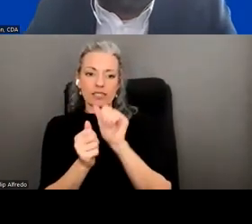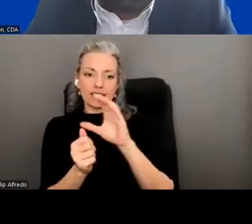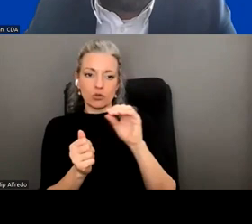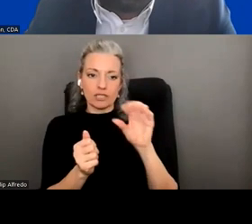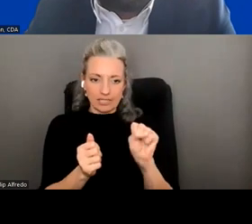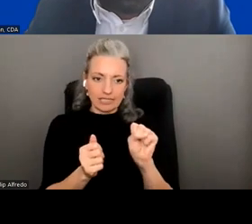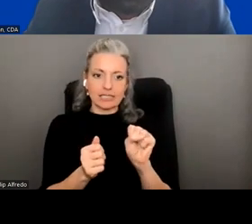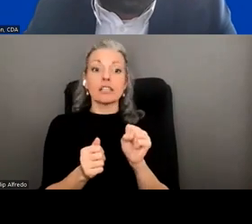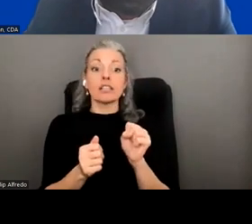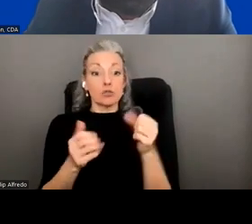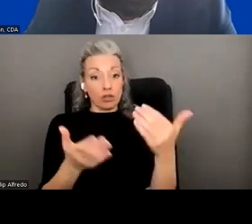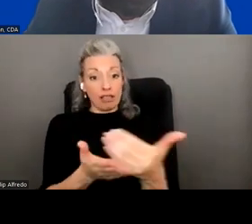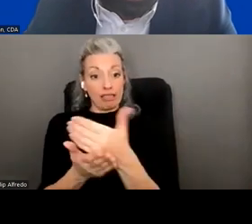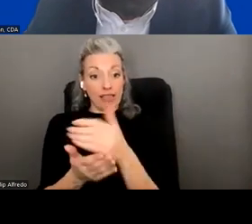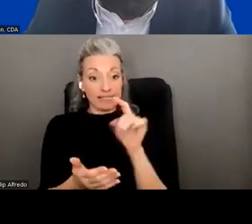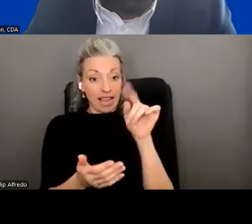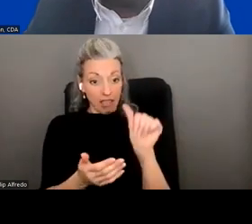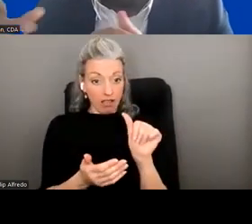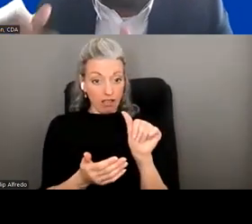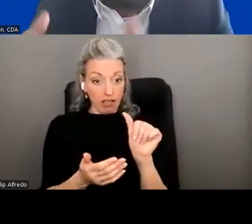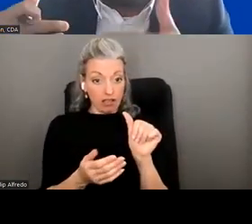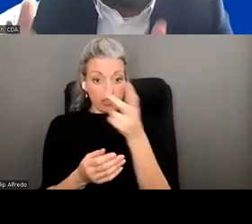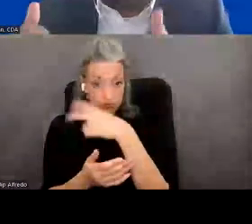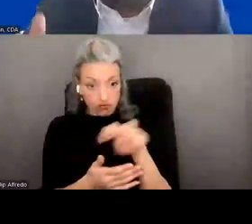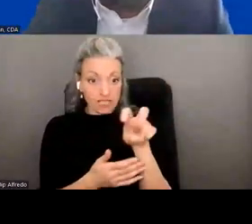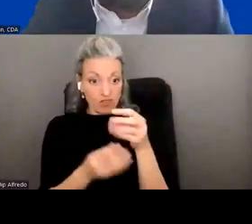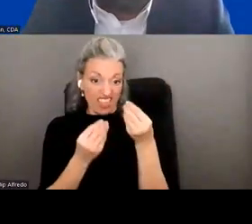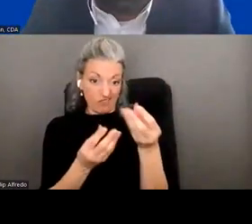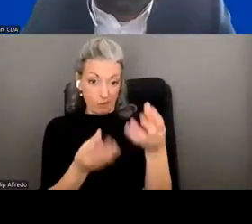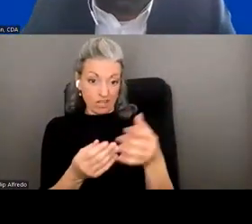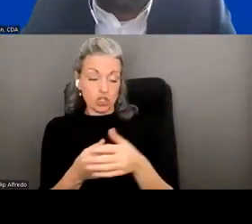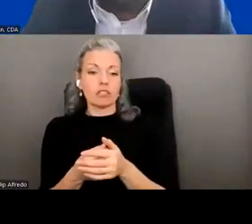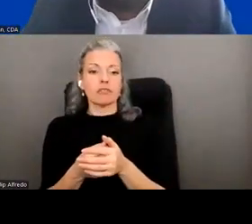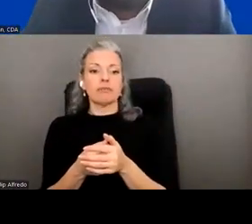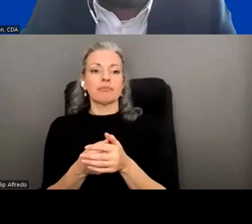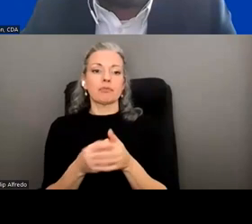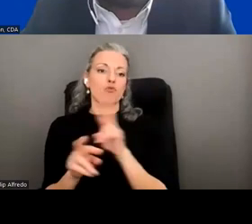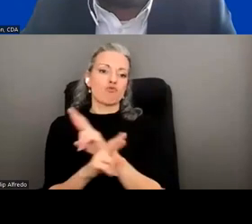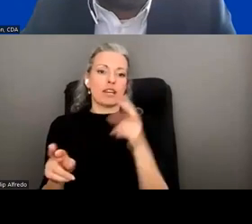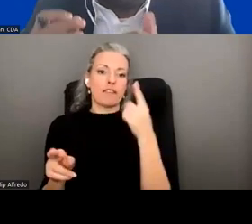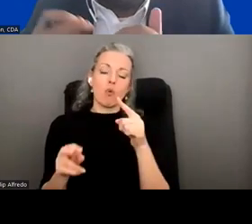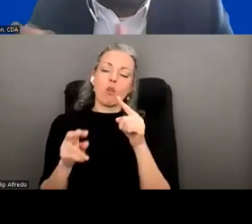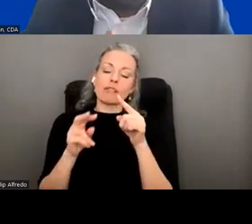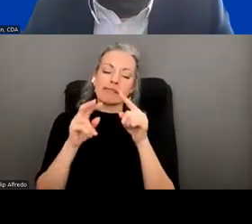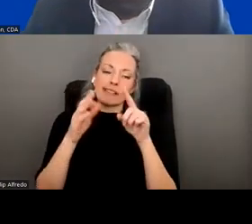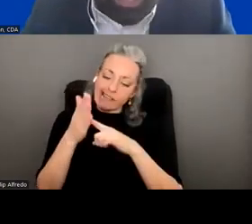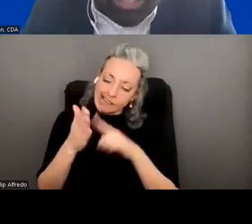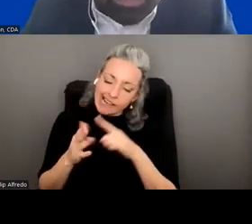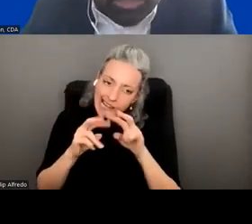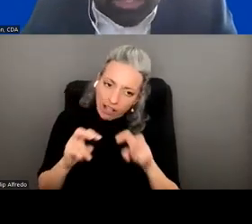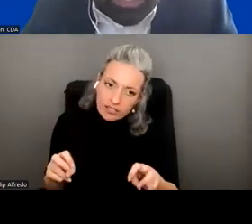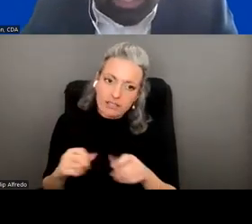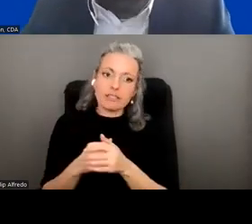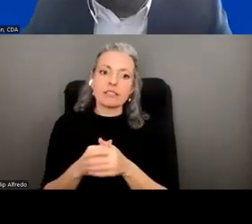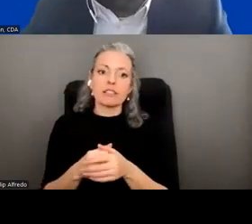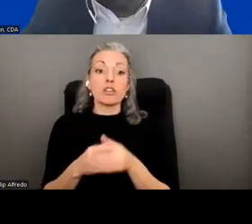quarterly basis via a secure file transfer, and then the data standardized claims and is ready for analysis. And so that's how the data comes